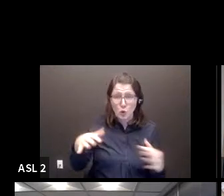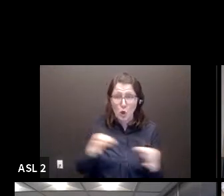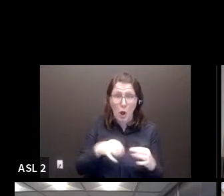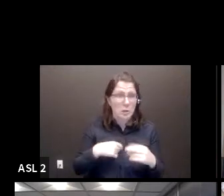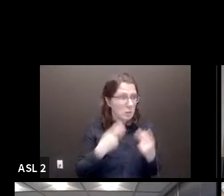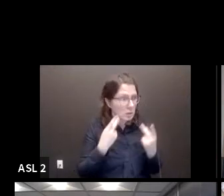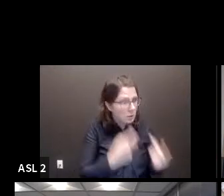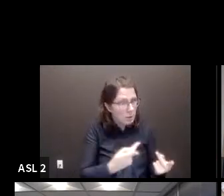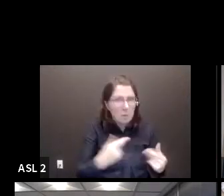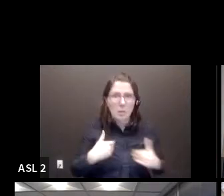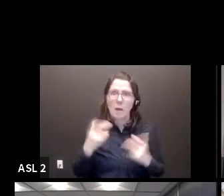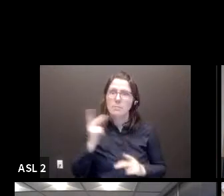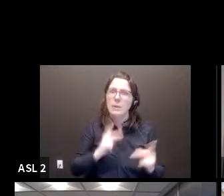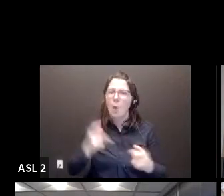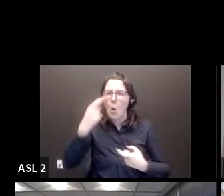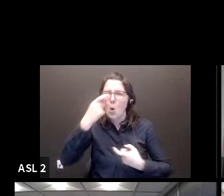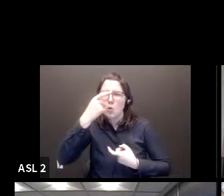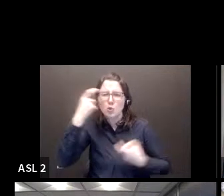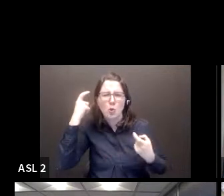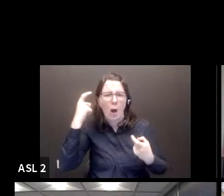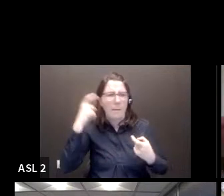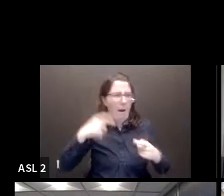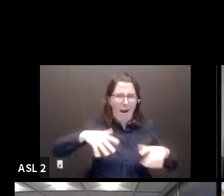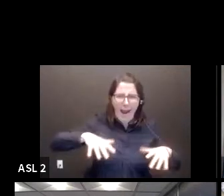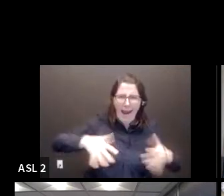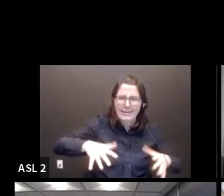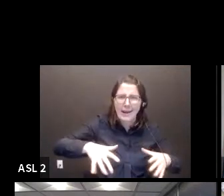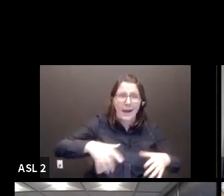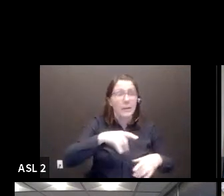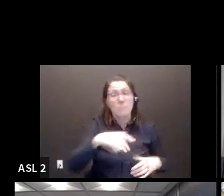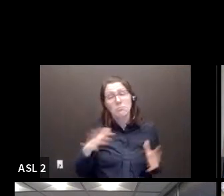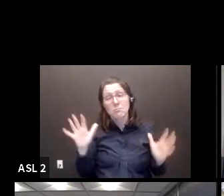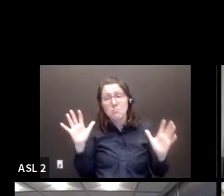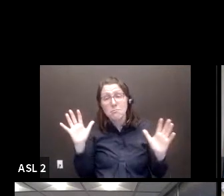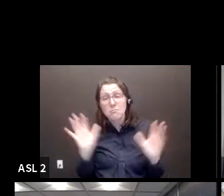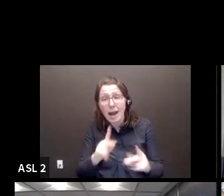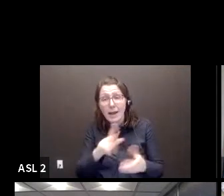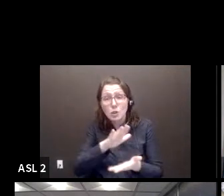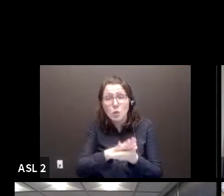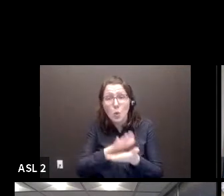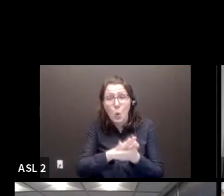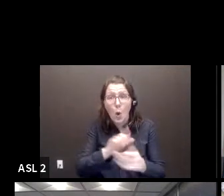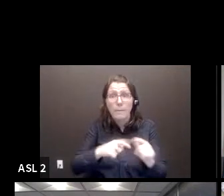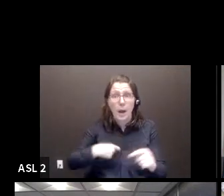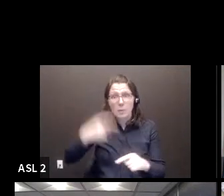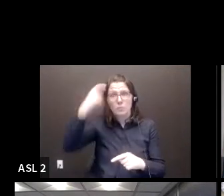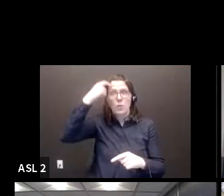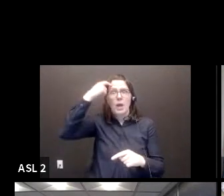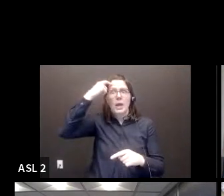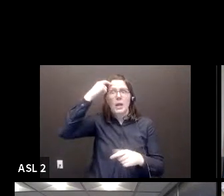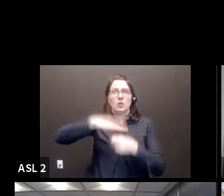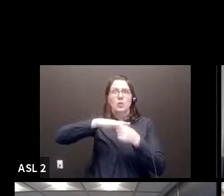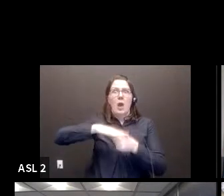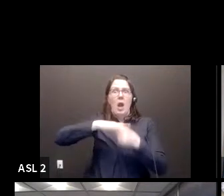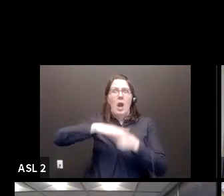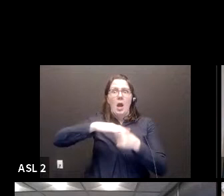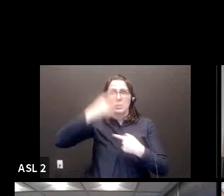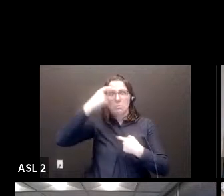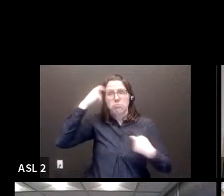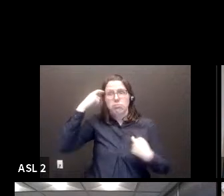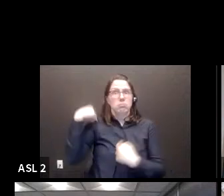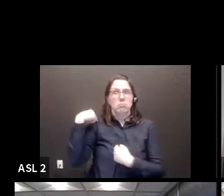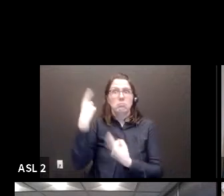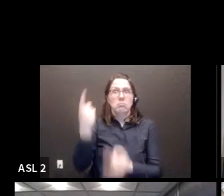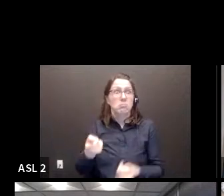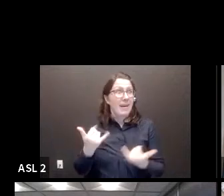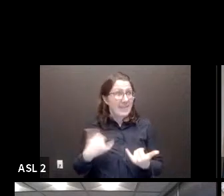trauma you know kids are back at school but you know they're back with their brain steeped in traumatic stress for the last two years and now they're expected to learn and succeed